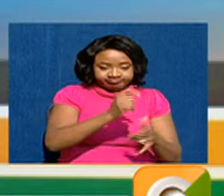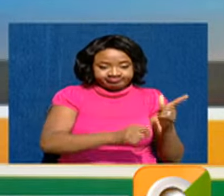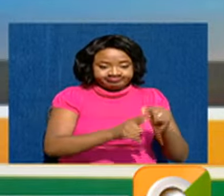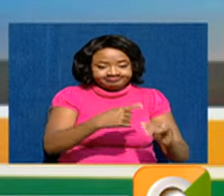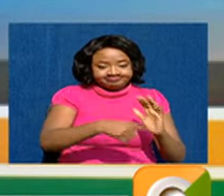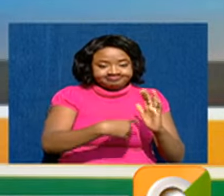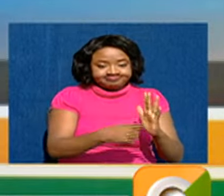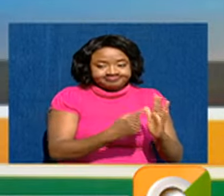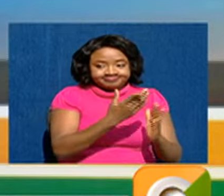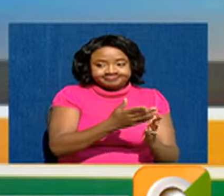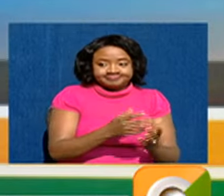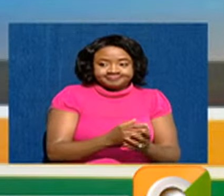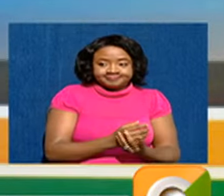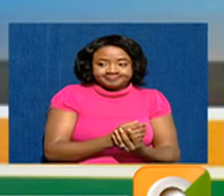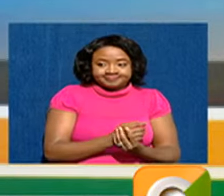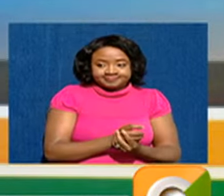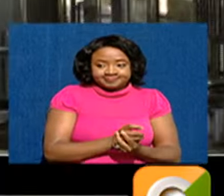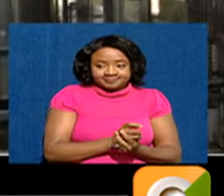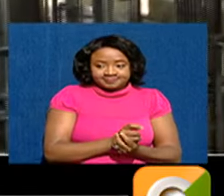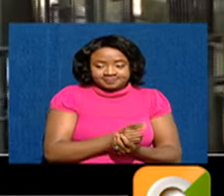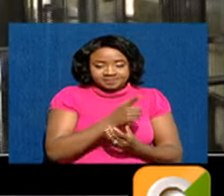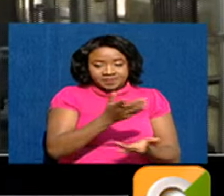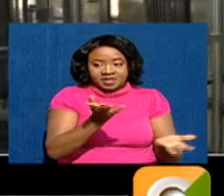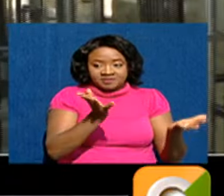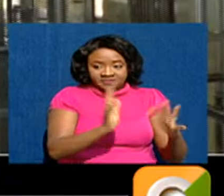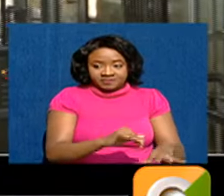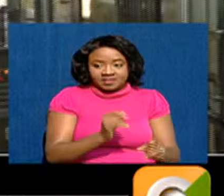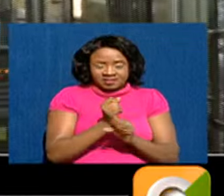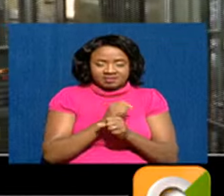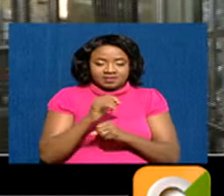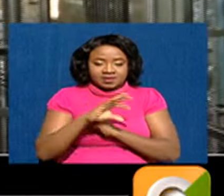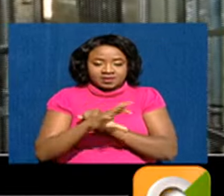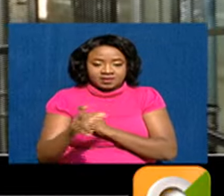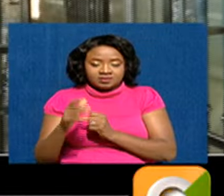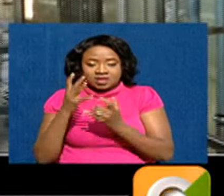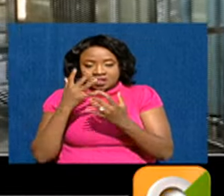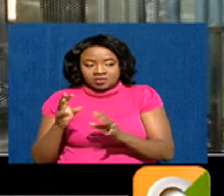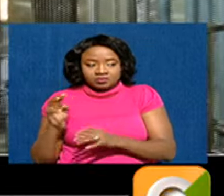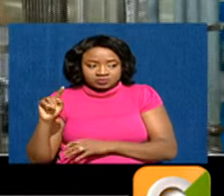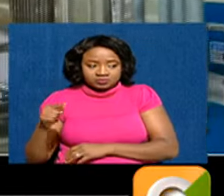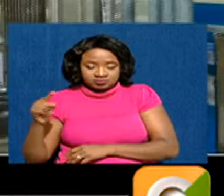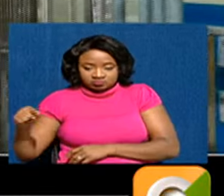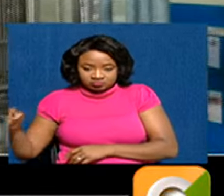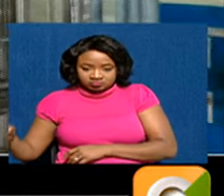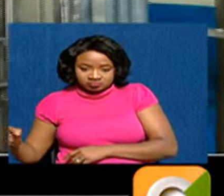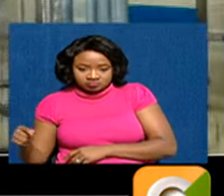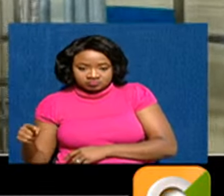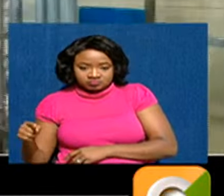that costed the county millions of shillings. But it was